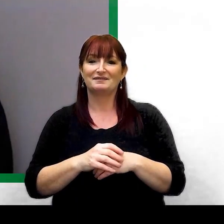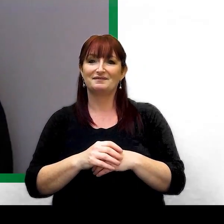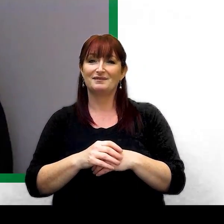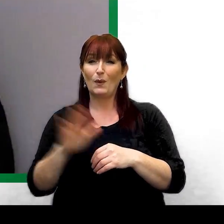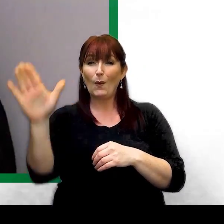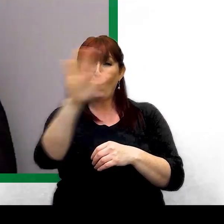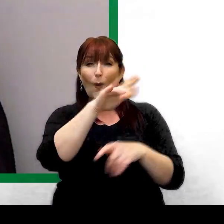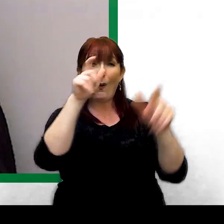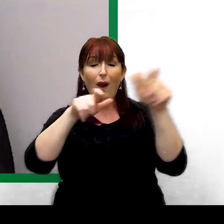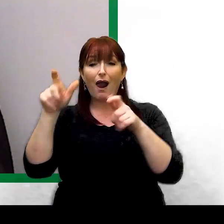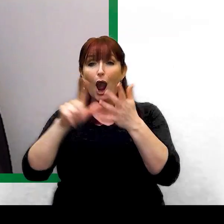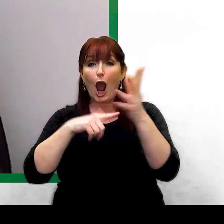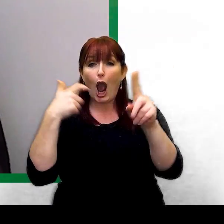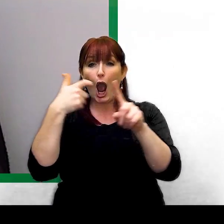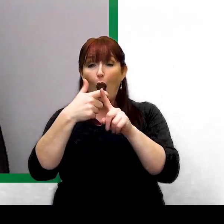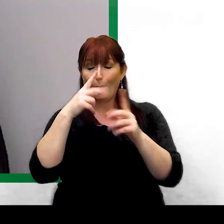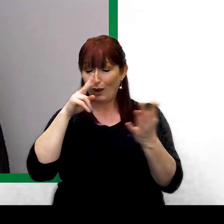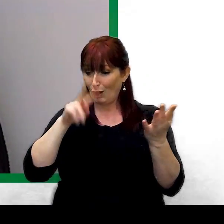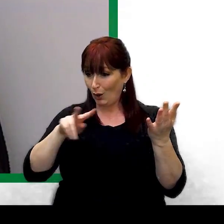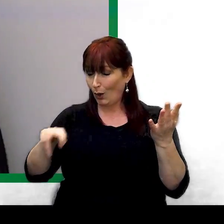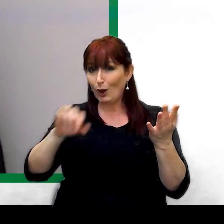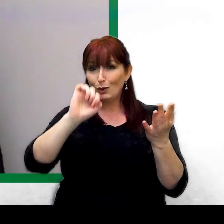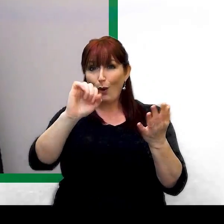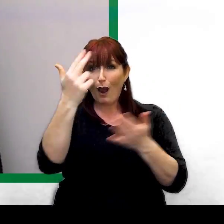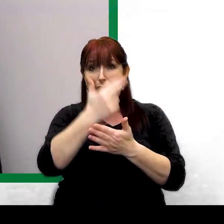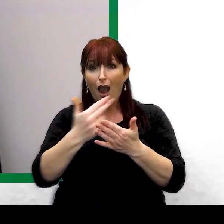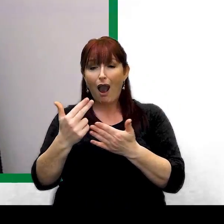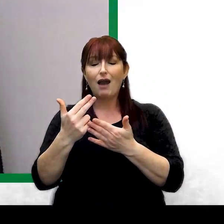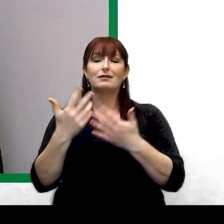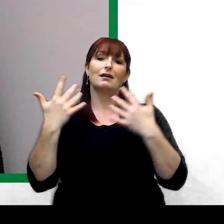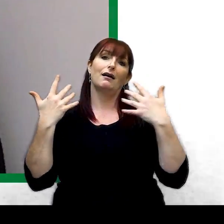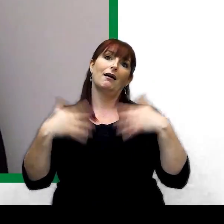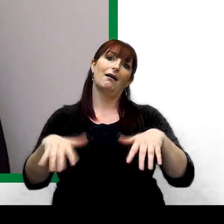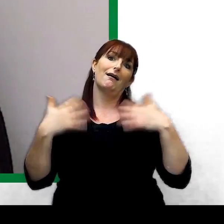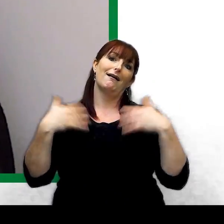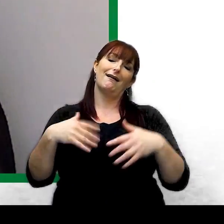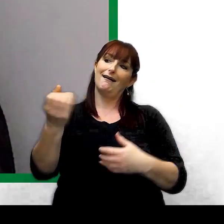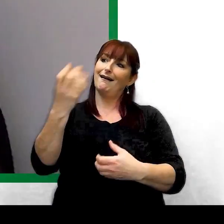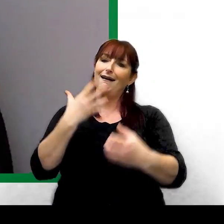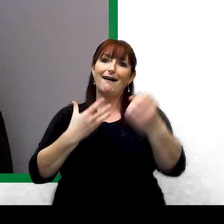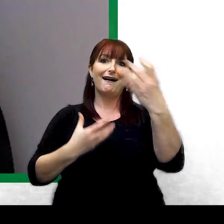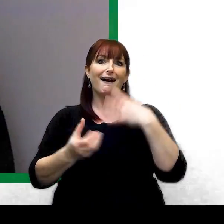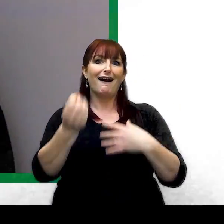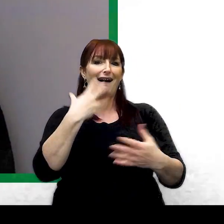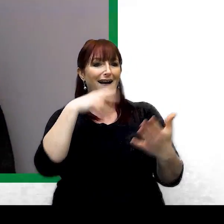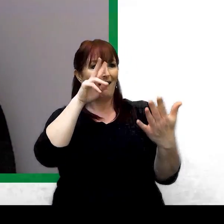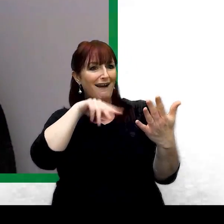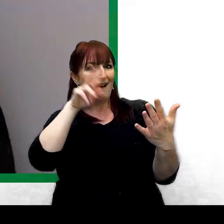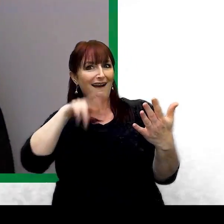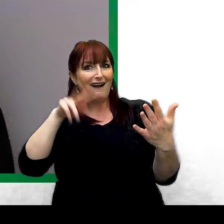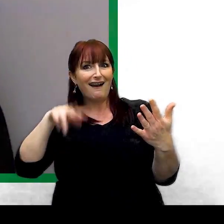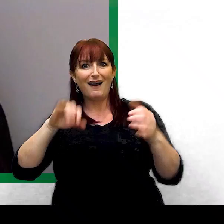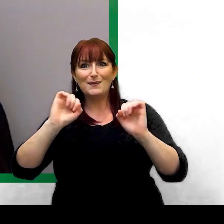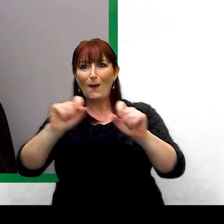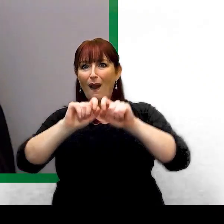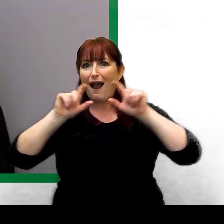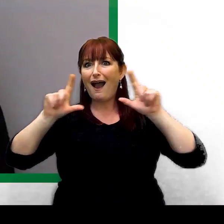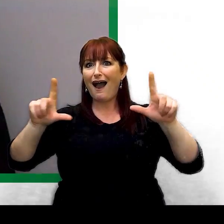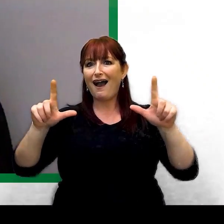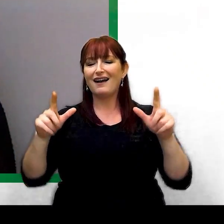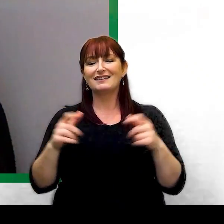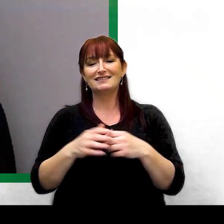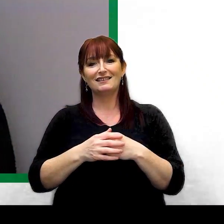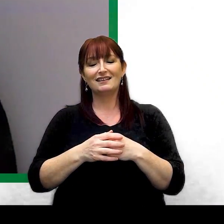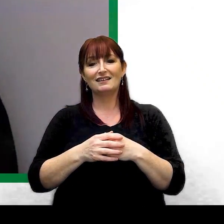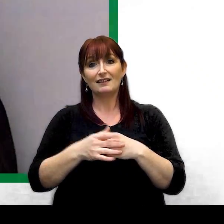with your artwork exploring texture. We love seeing all of your different ideas come to life with your texture and art. If you